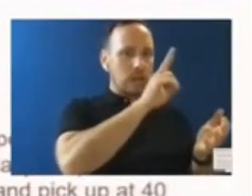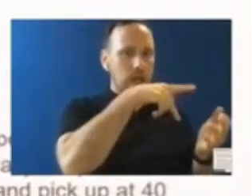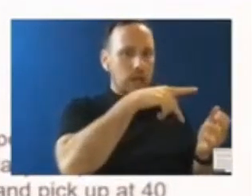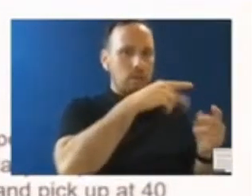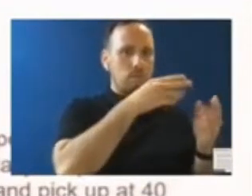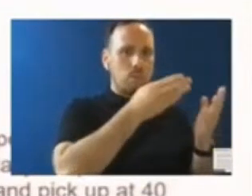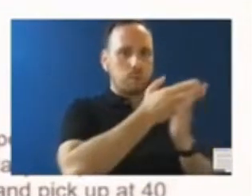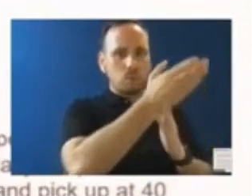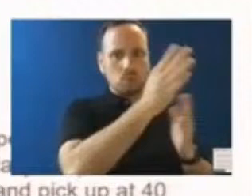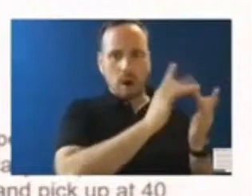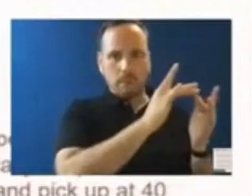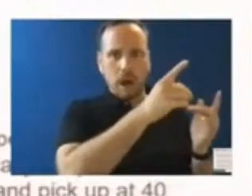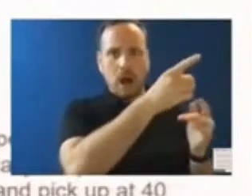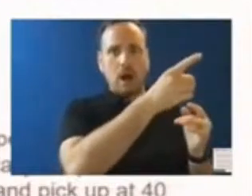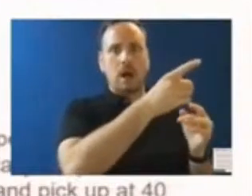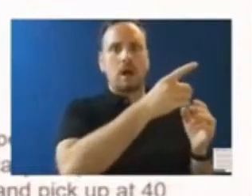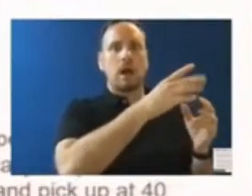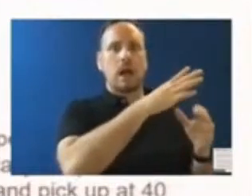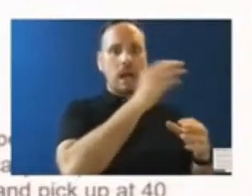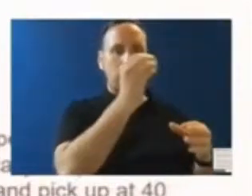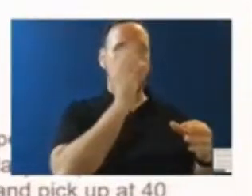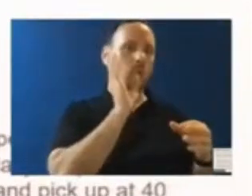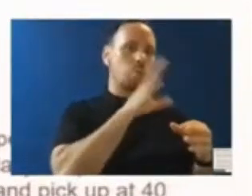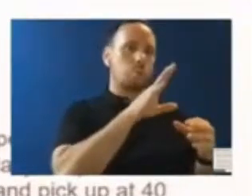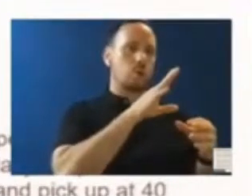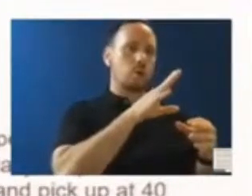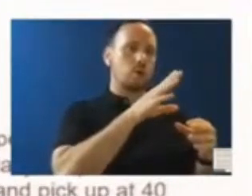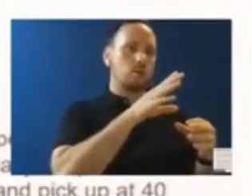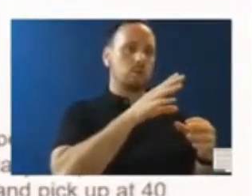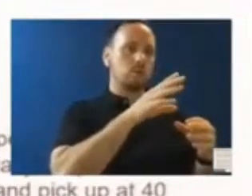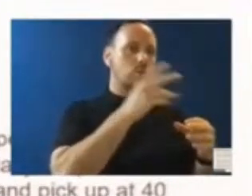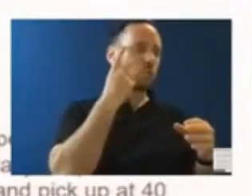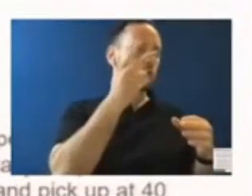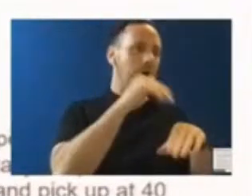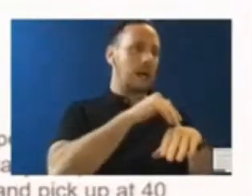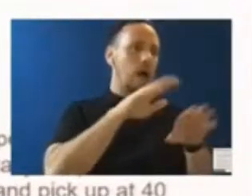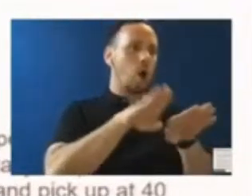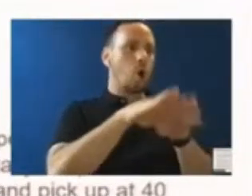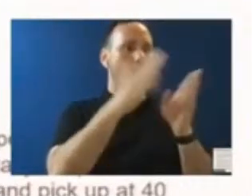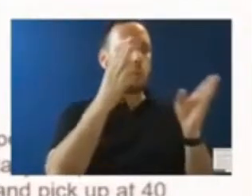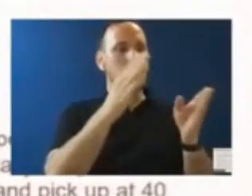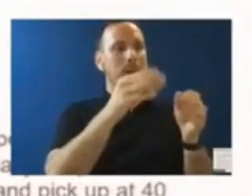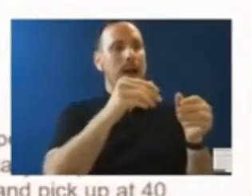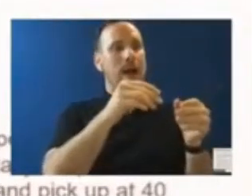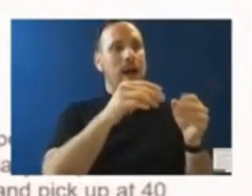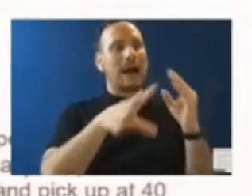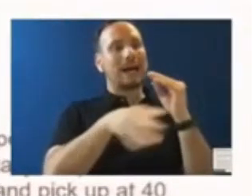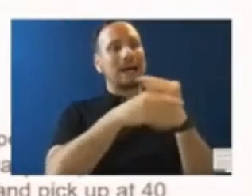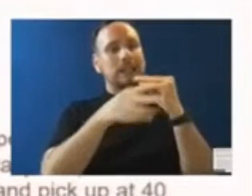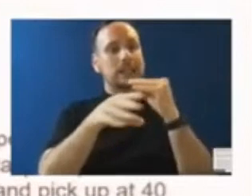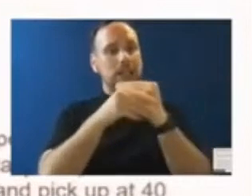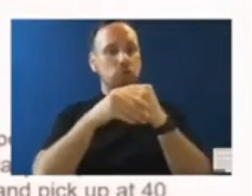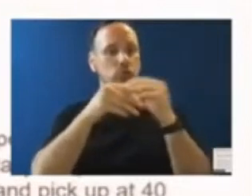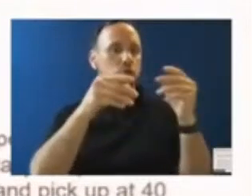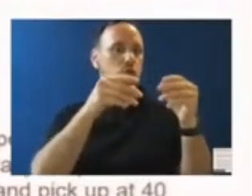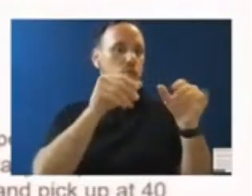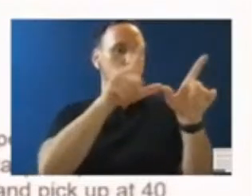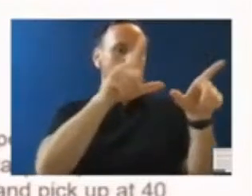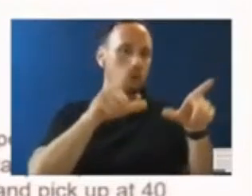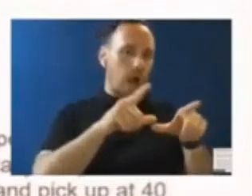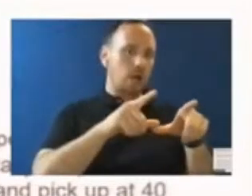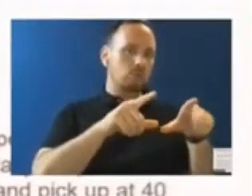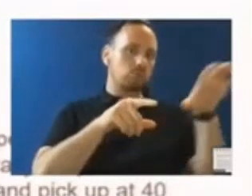that assistance. And we'll also be looking at opening up additional sites once the delivery is no longer available